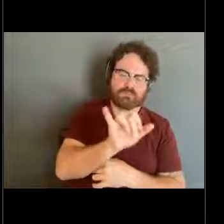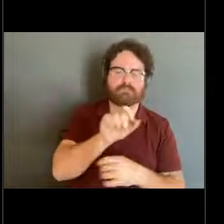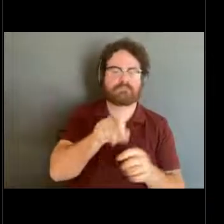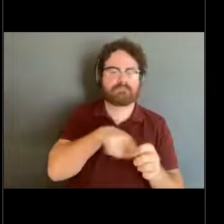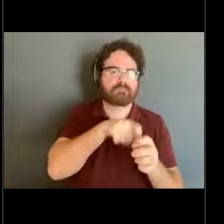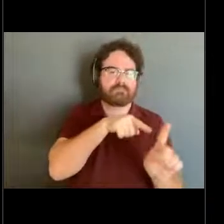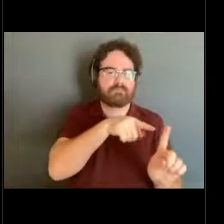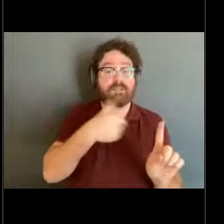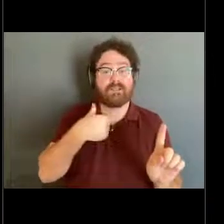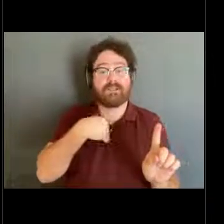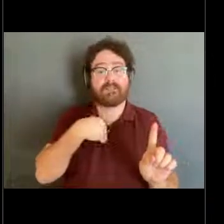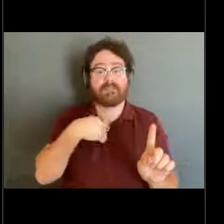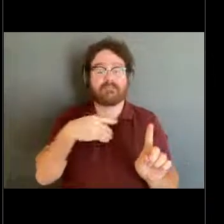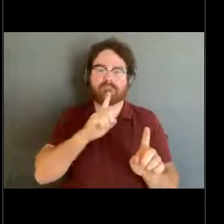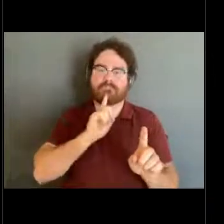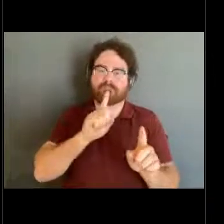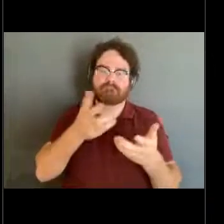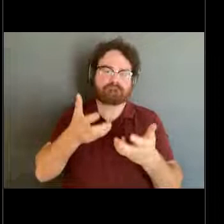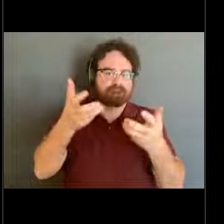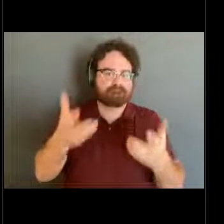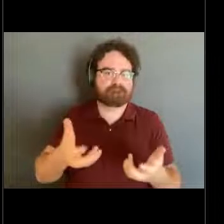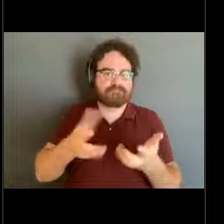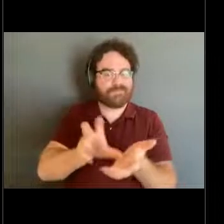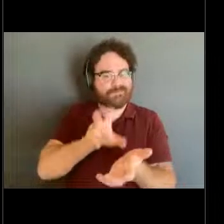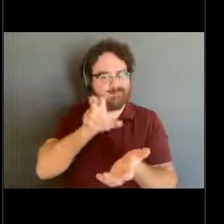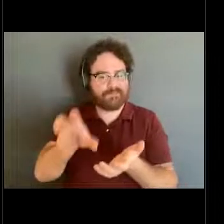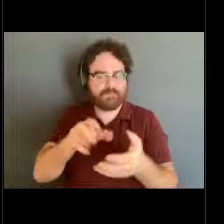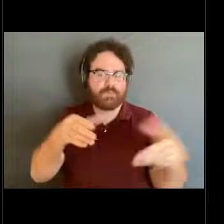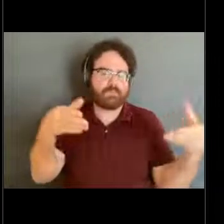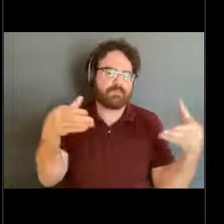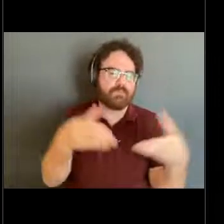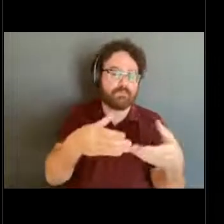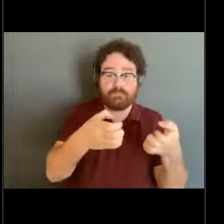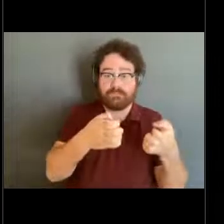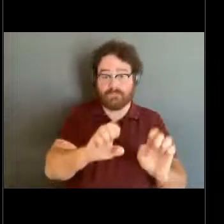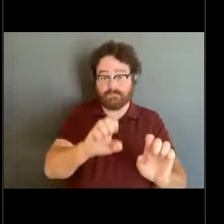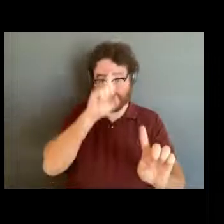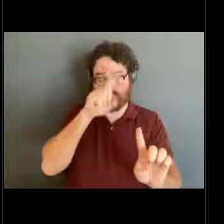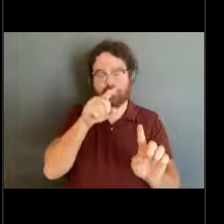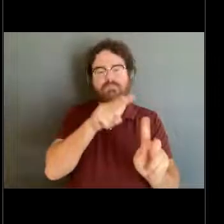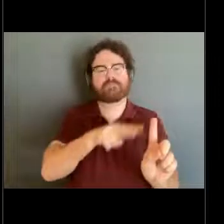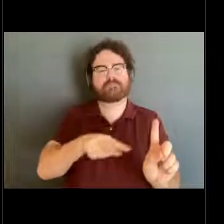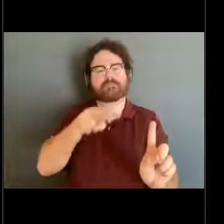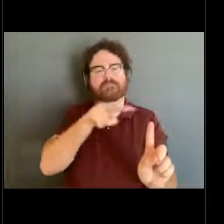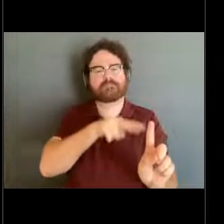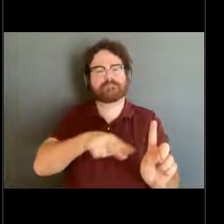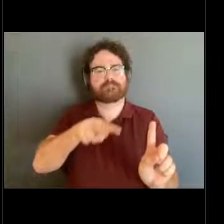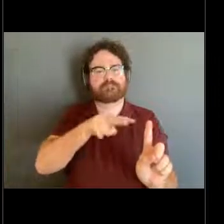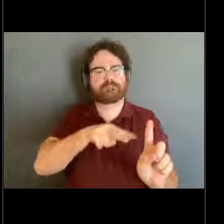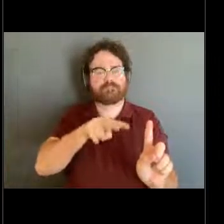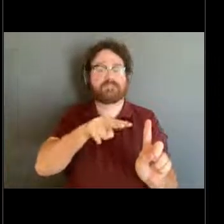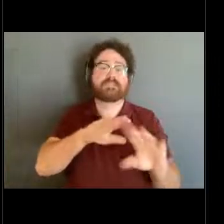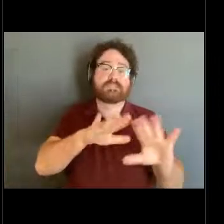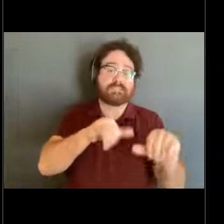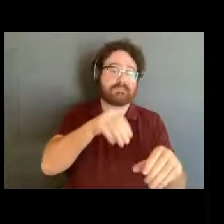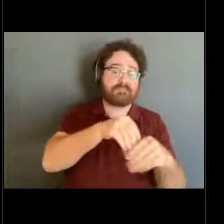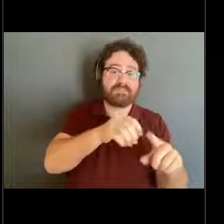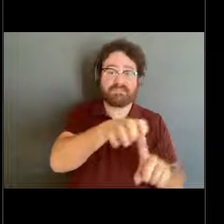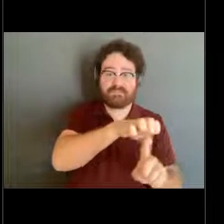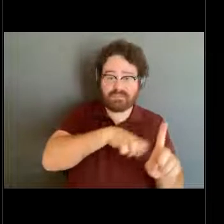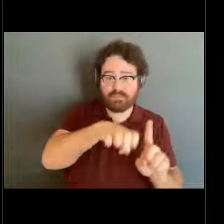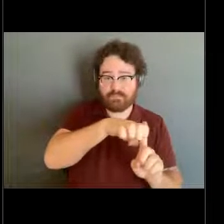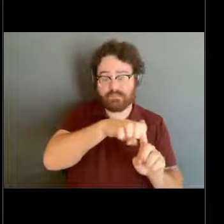very significant investment and focus and effort on observing systems in the environment, atmospherically,